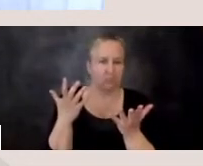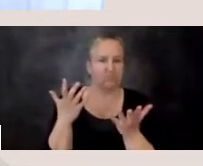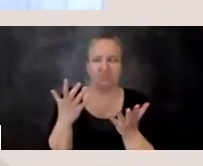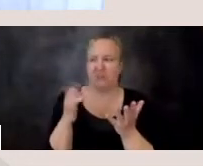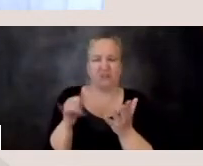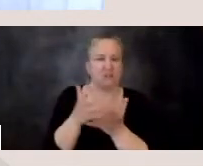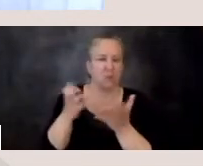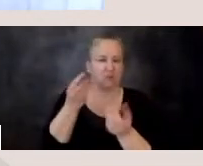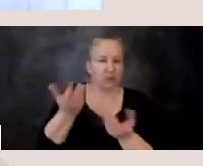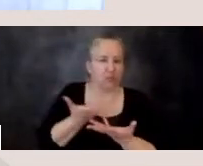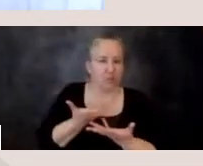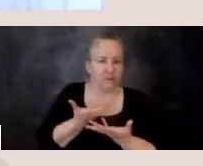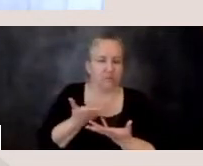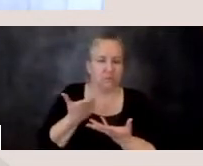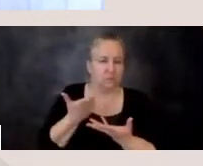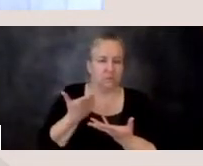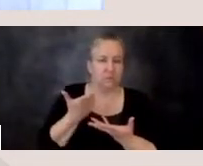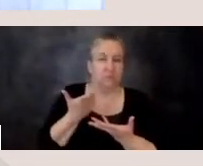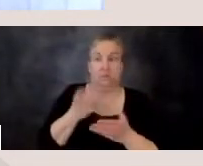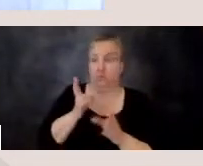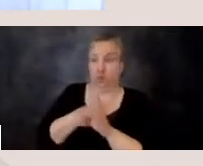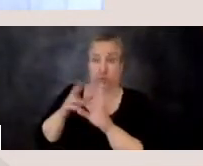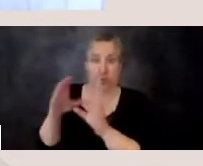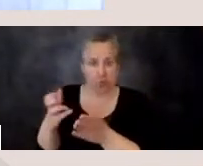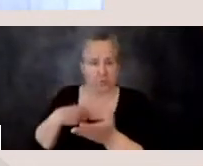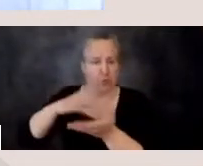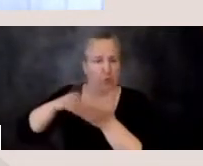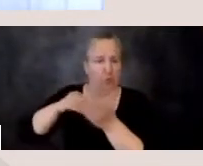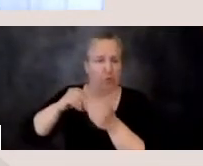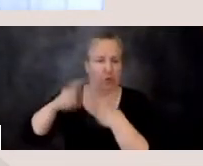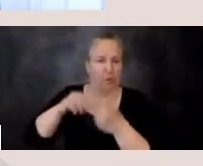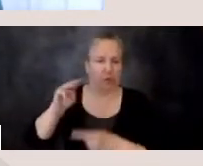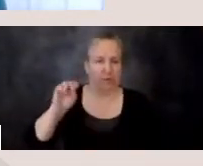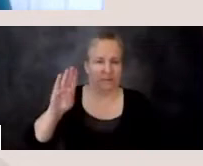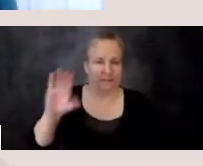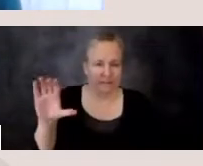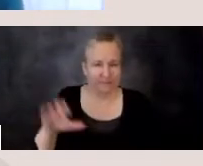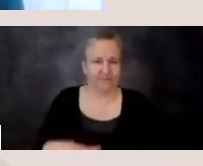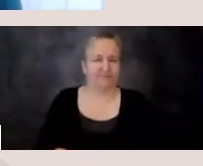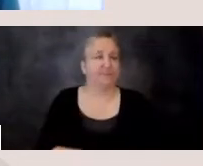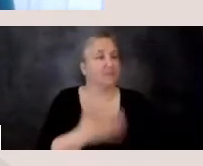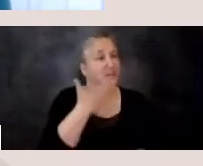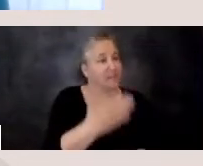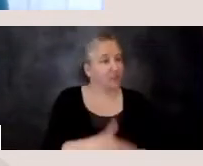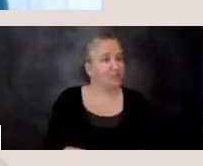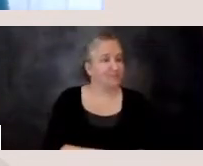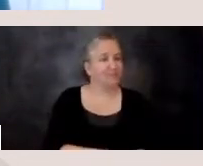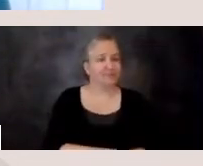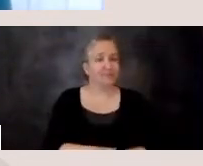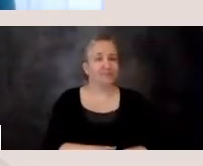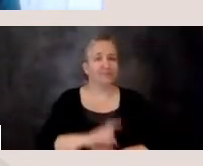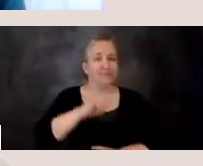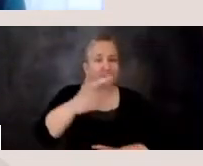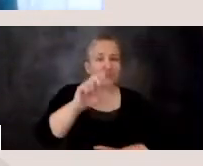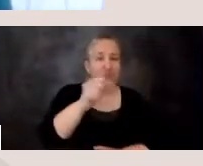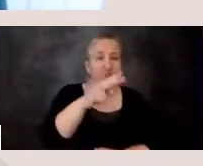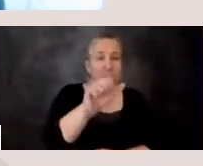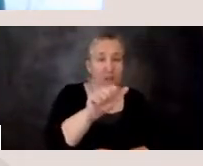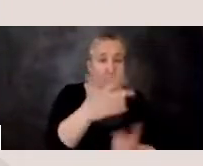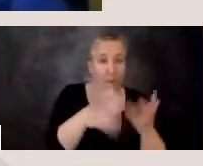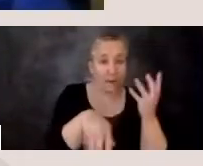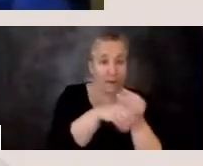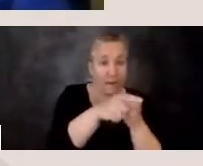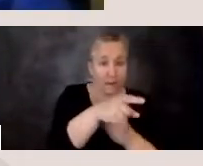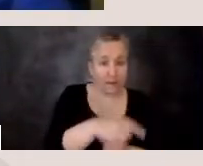me for me to try to learn more about MBC. Okay, thank you. Hmm. Shanta, did you have Mhm, something you yeah. wanted to add